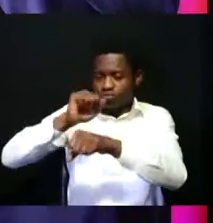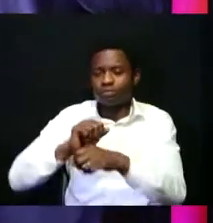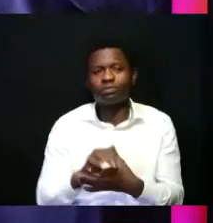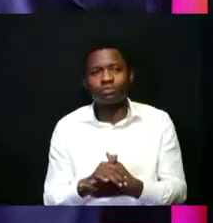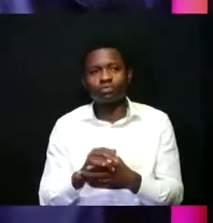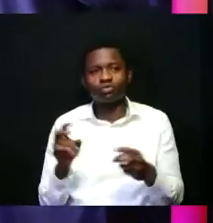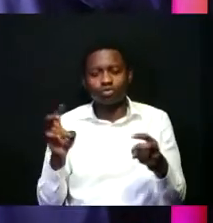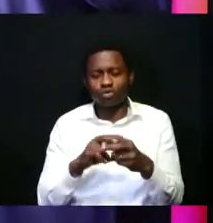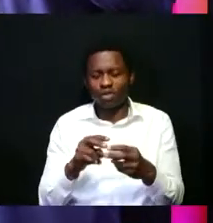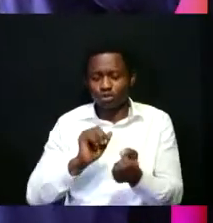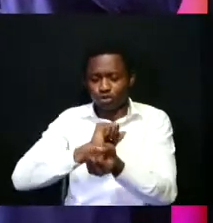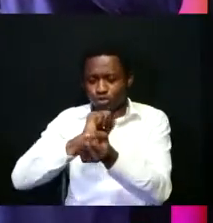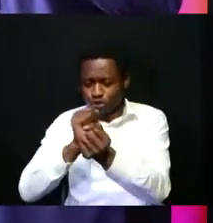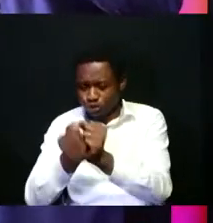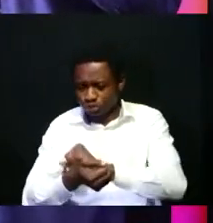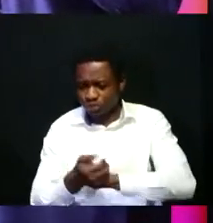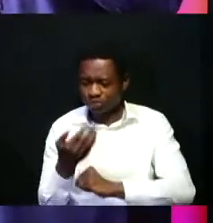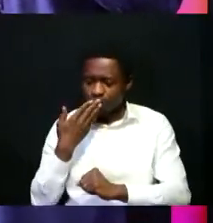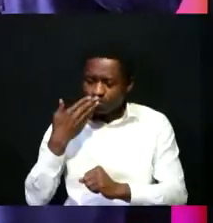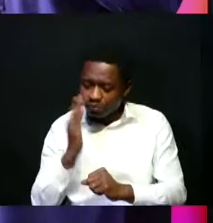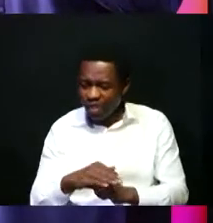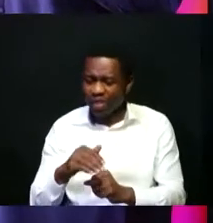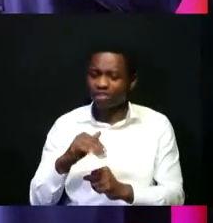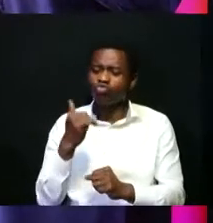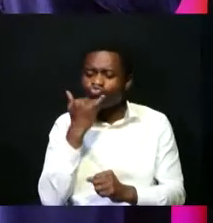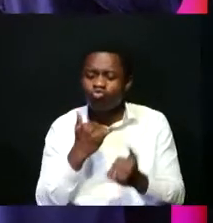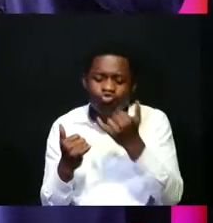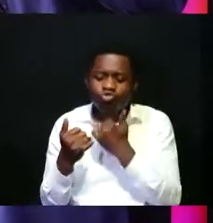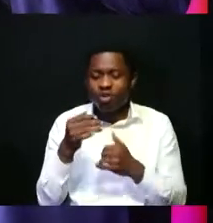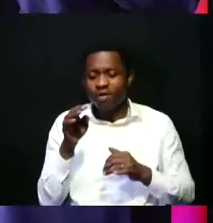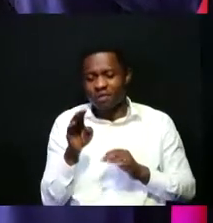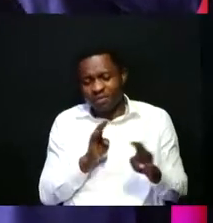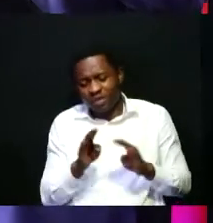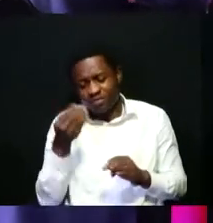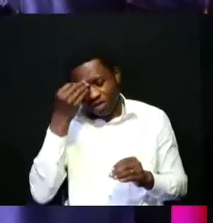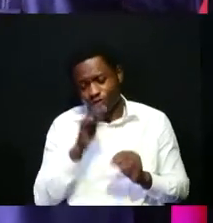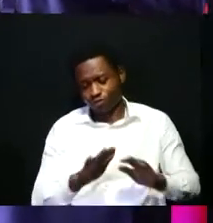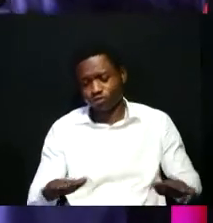To reverse the seemingly irreversible.